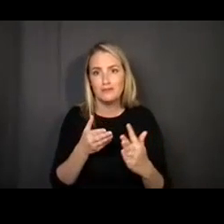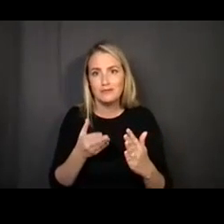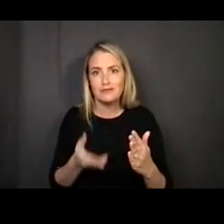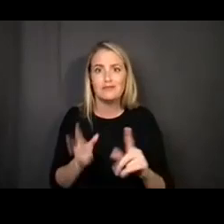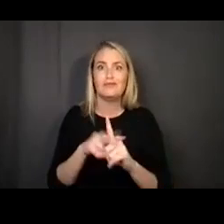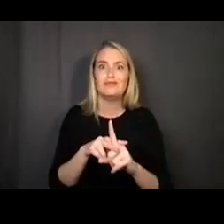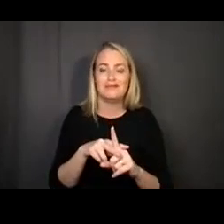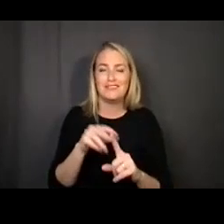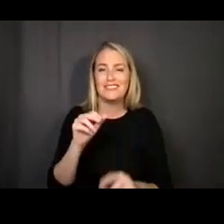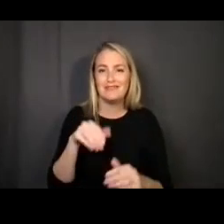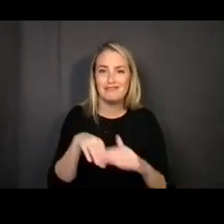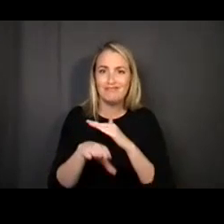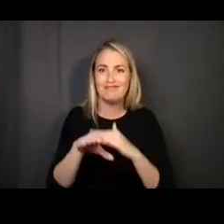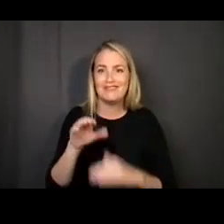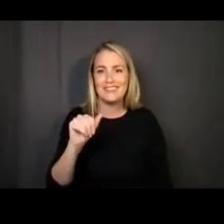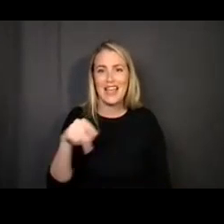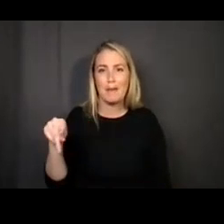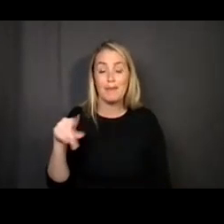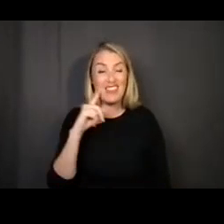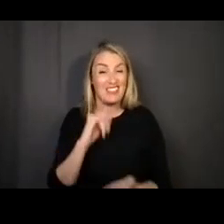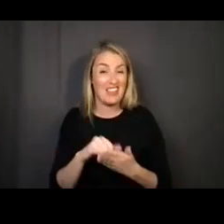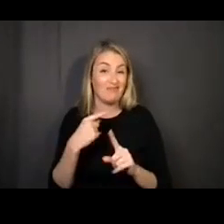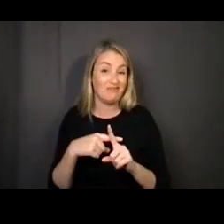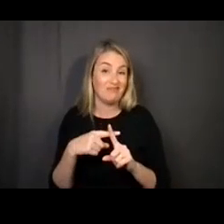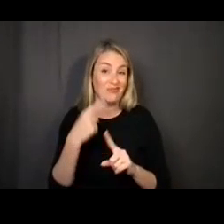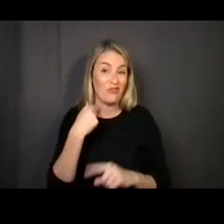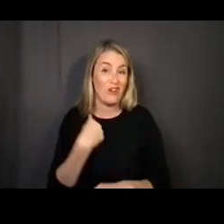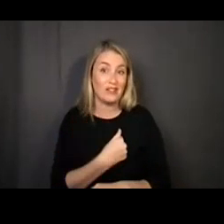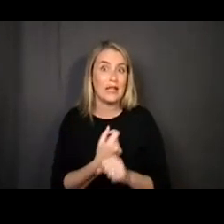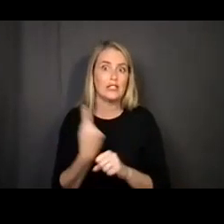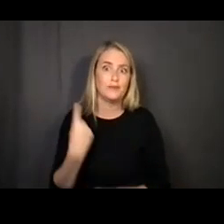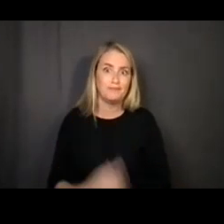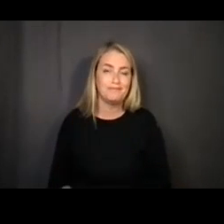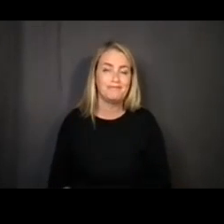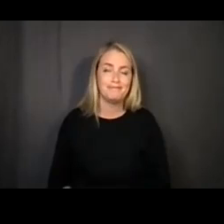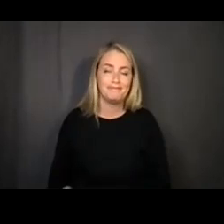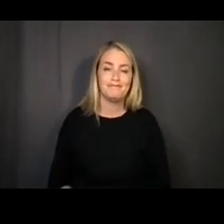that very helpful for us last year.